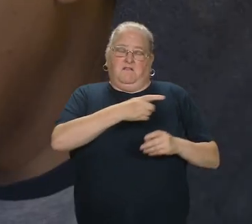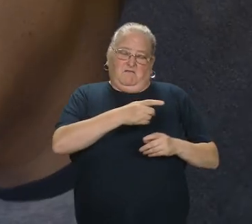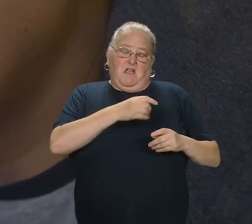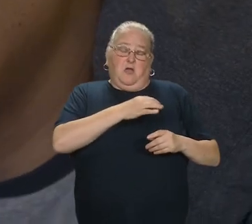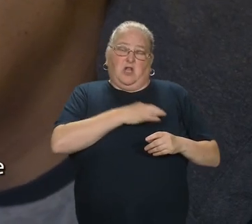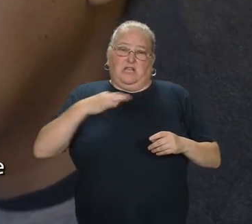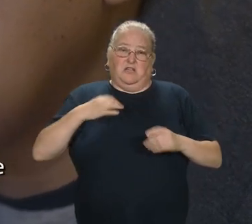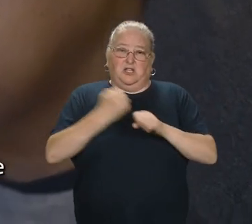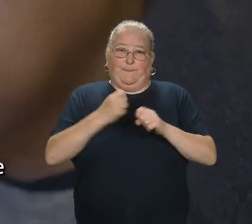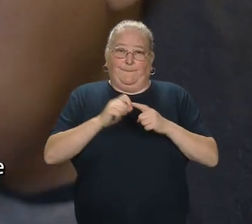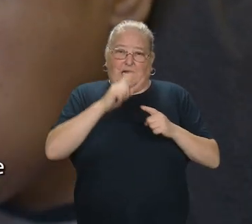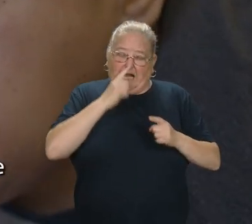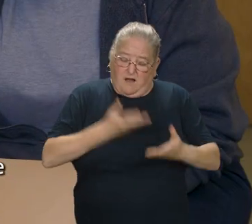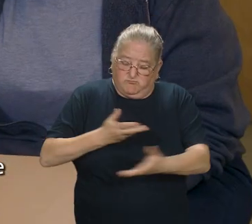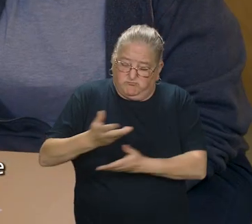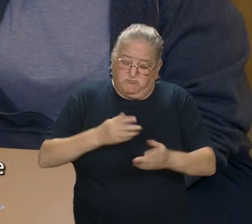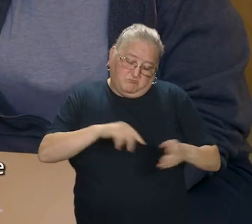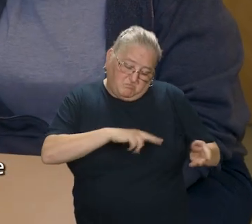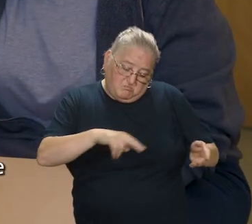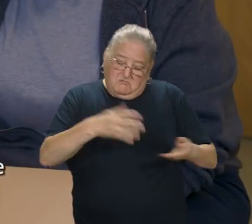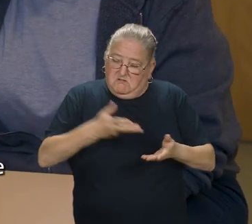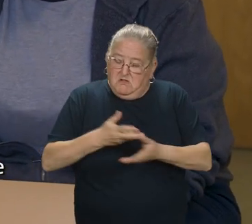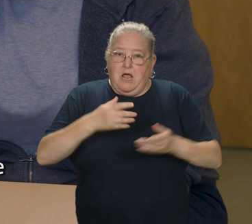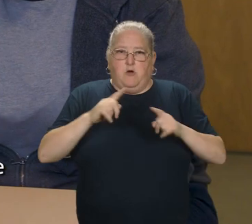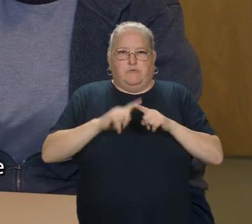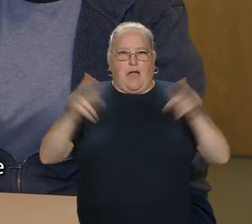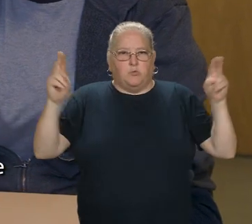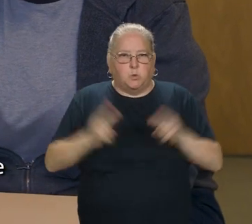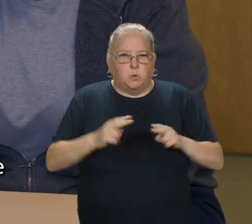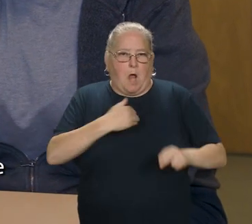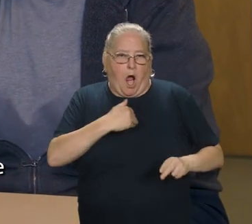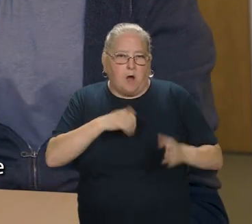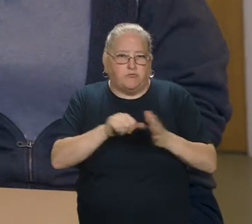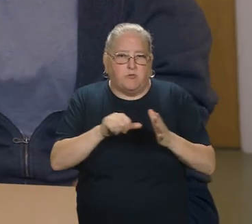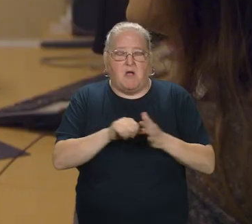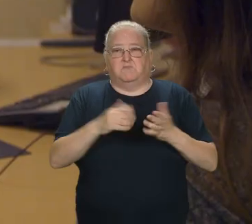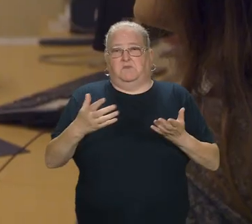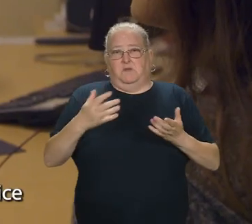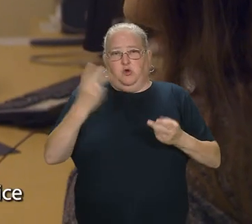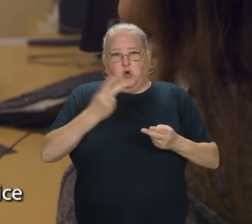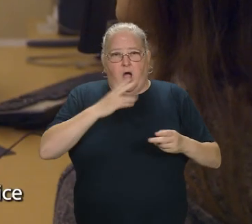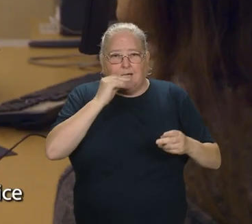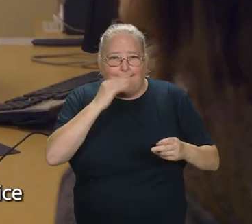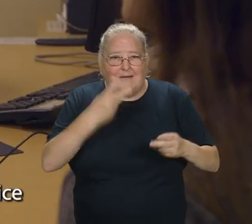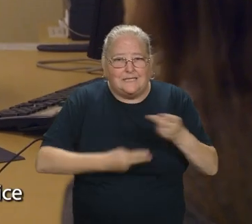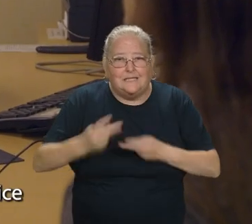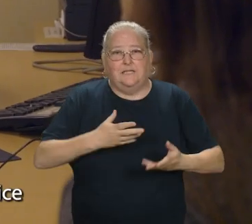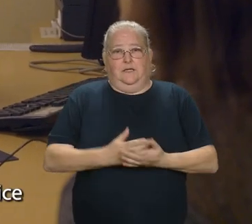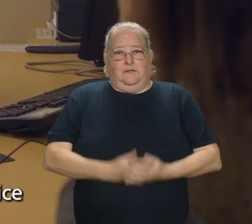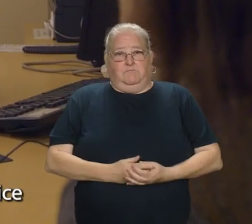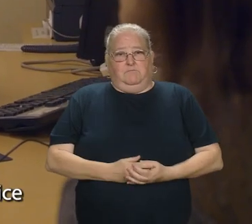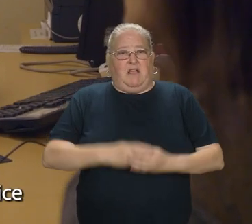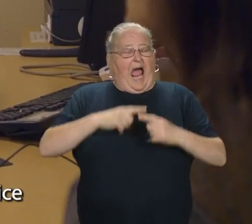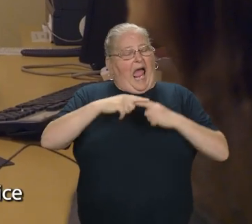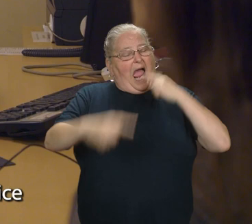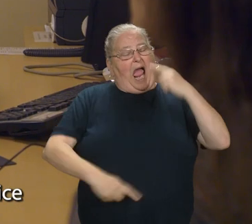diabetes, stroke or heart problems and help you take control of your physical health. The annual physical health